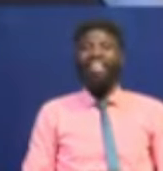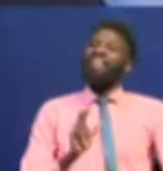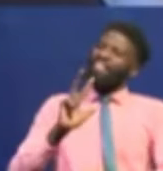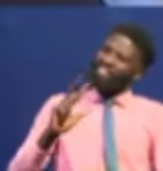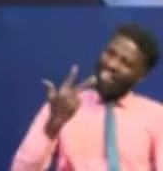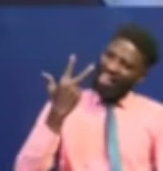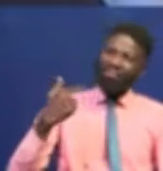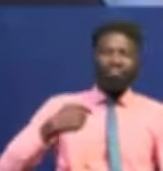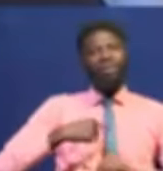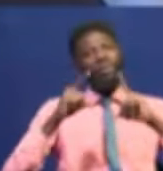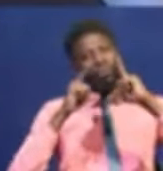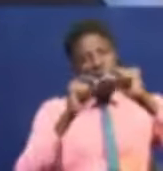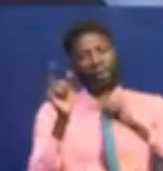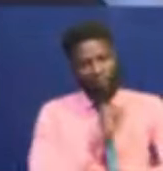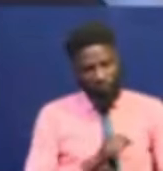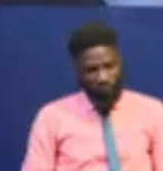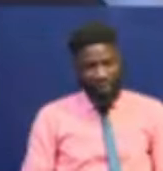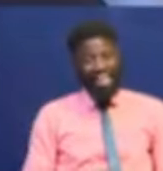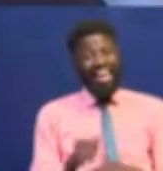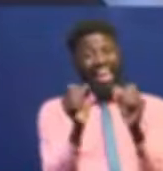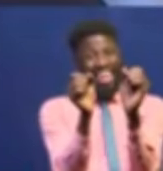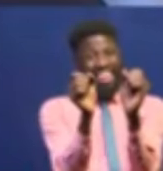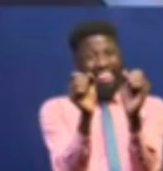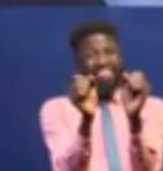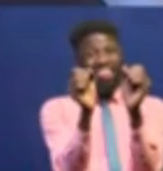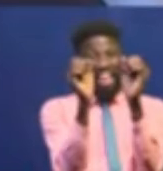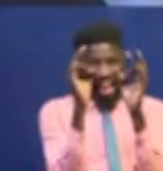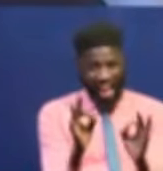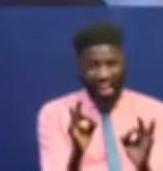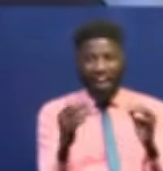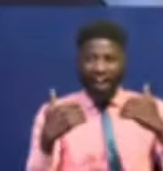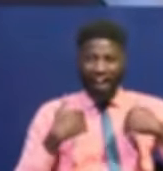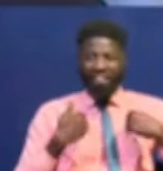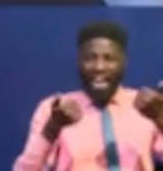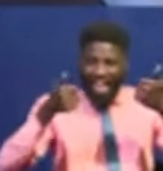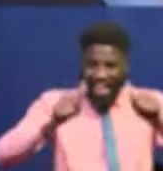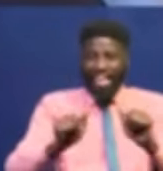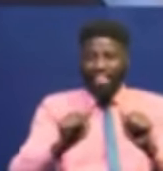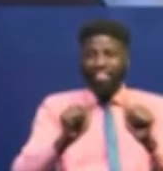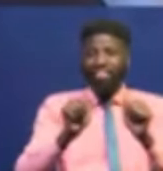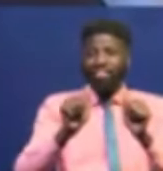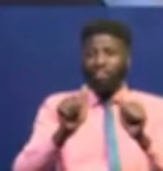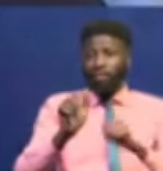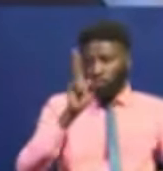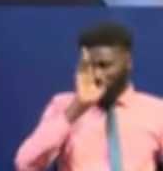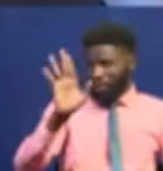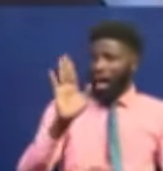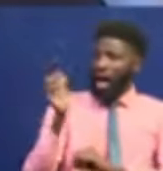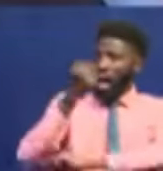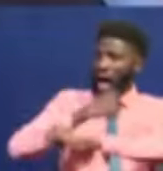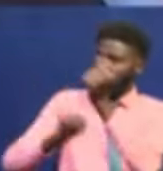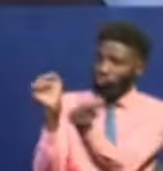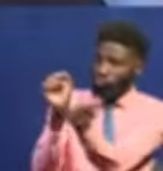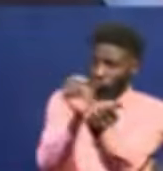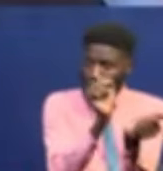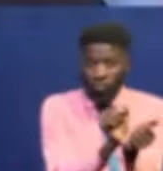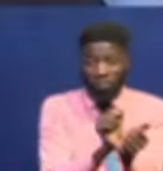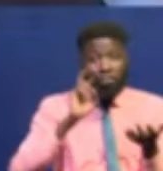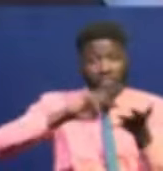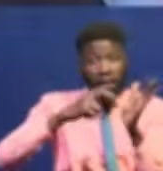I have told you that if there is any arrest by the police, that does not amount to an